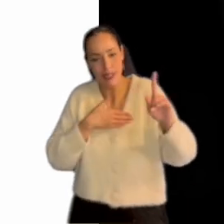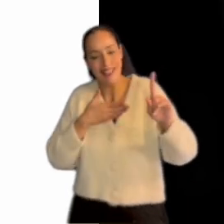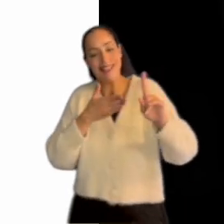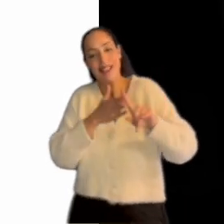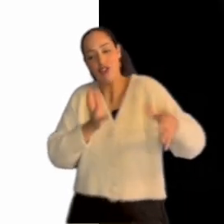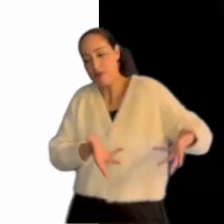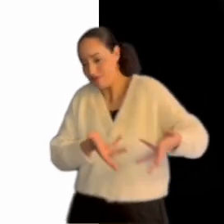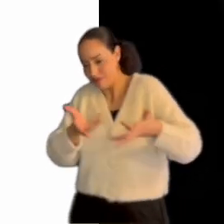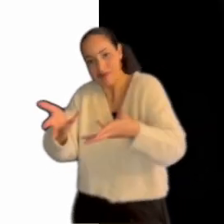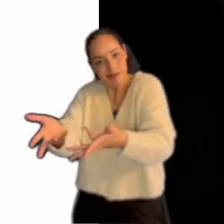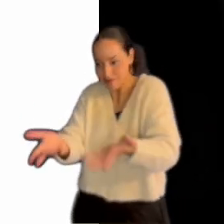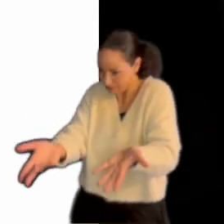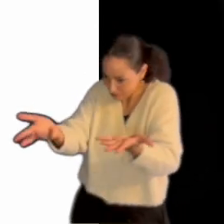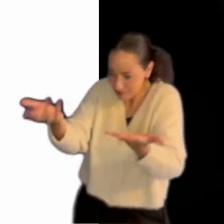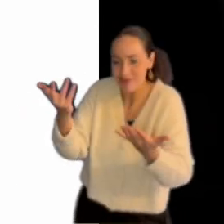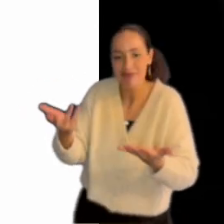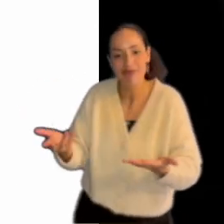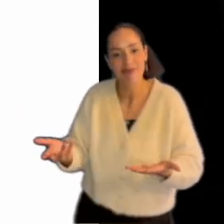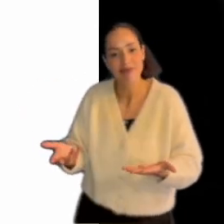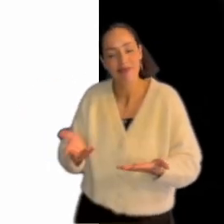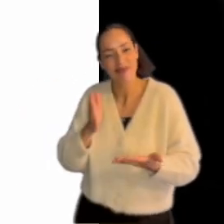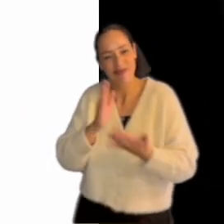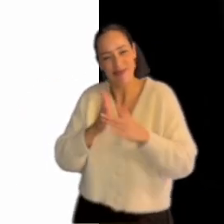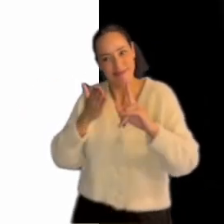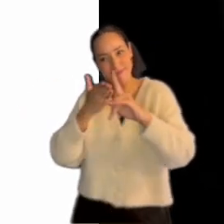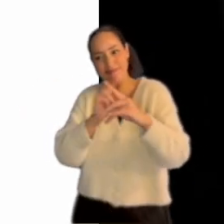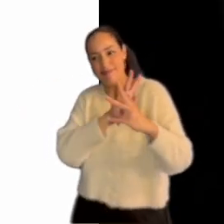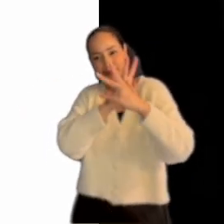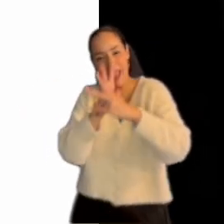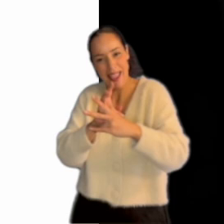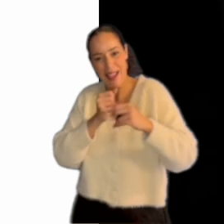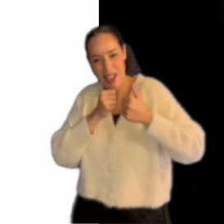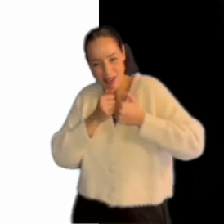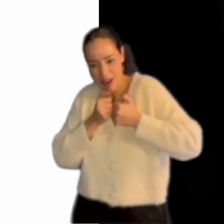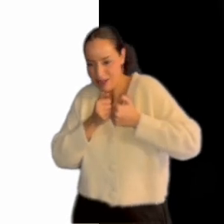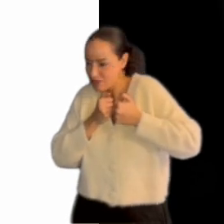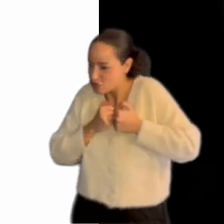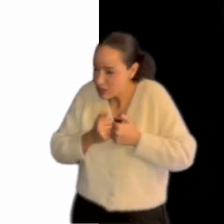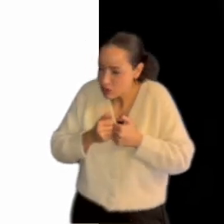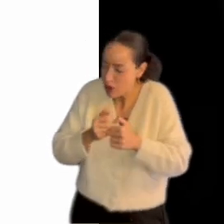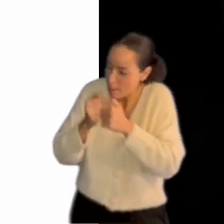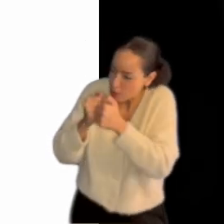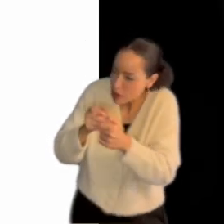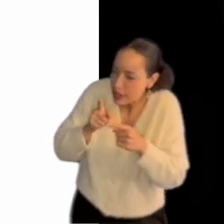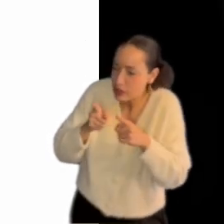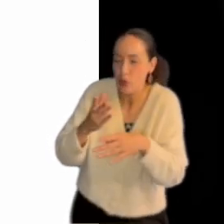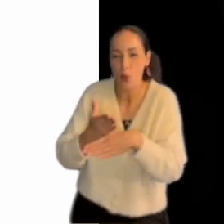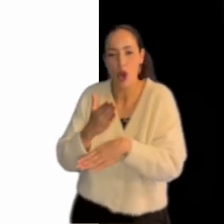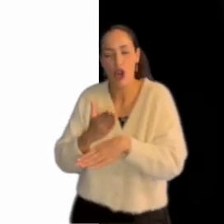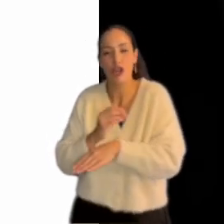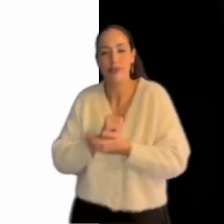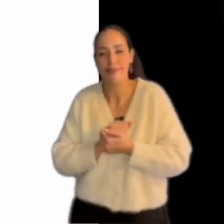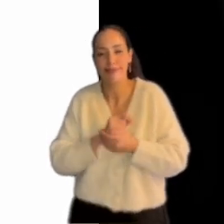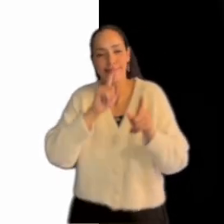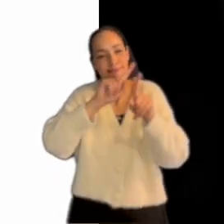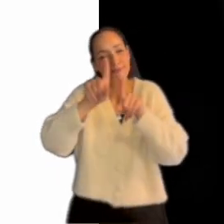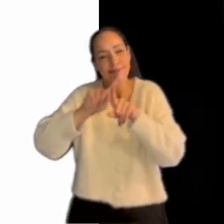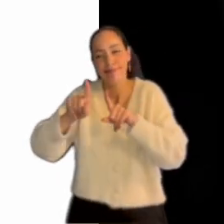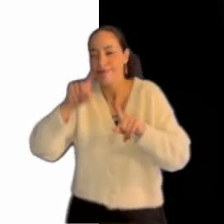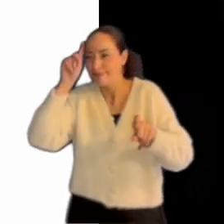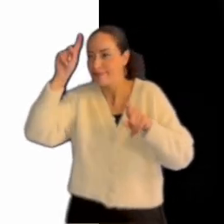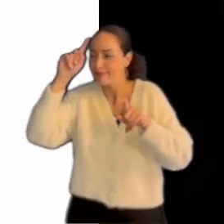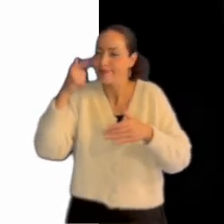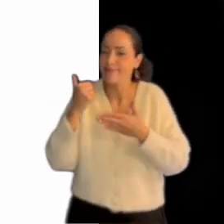appreciation. A range of ideas and suggestions for gifts of self-care can be found in the toolkit with links to resources, with the hope that this will encourage